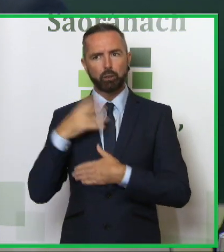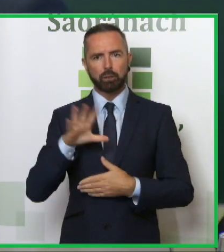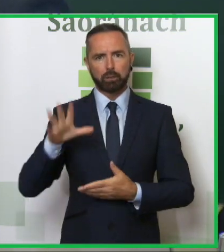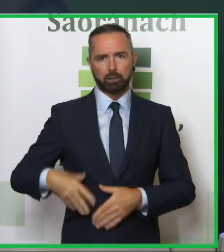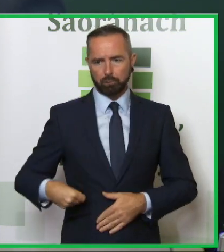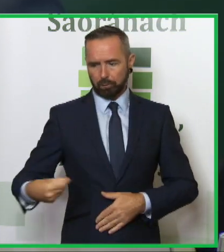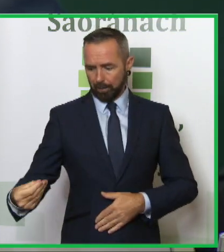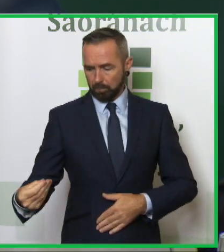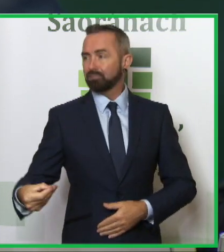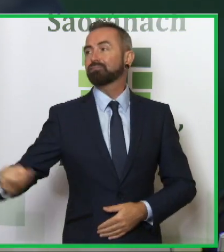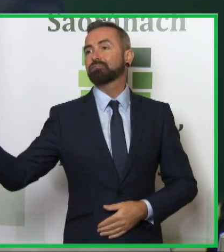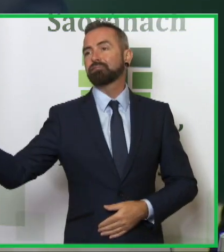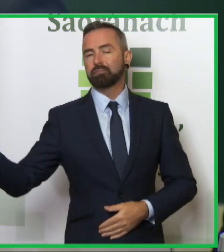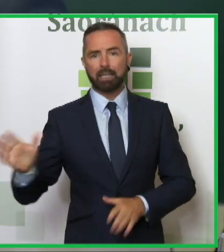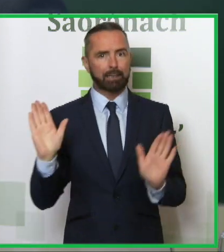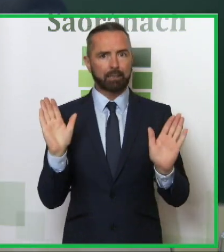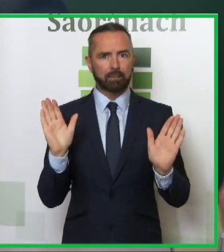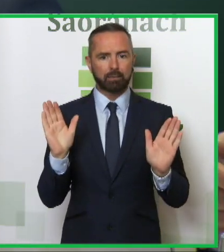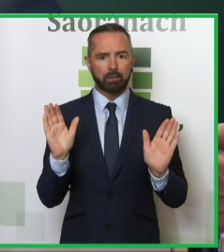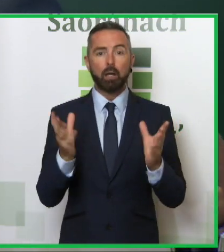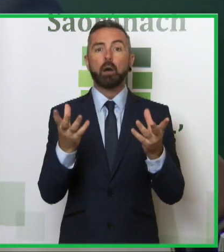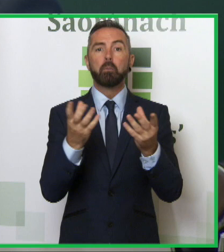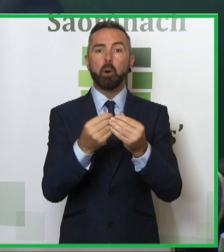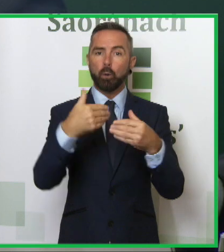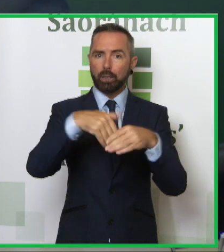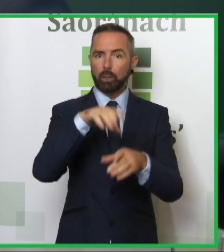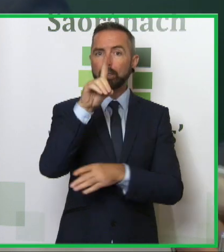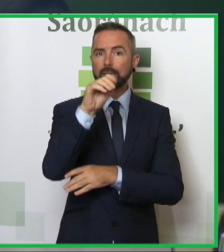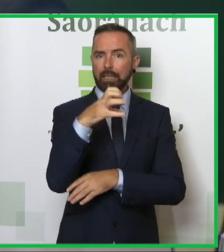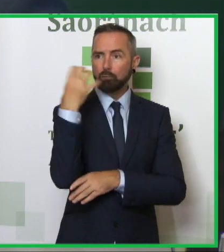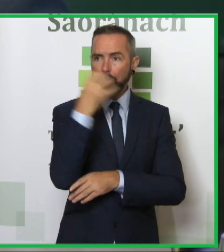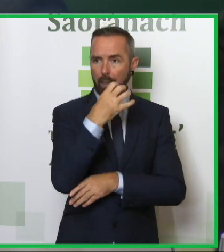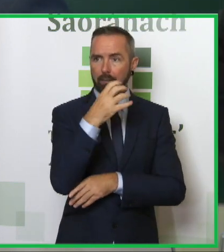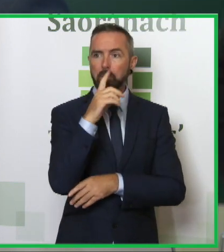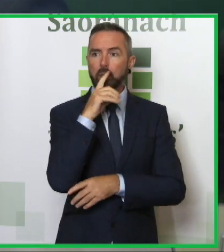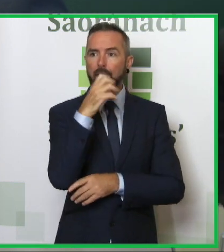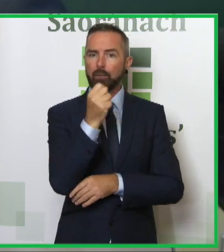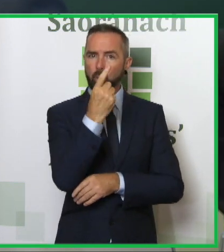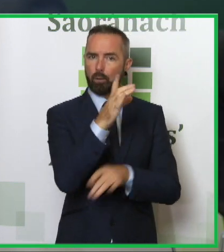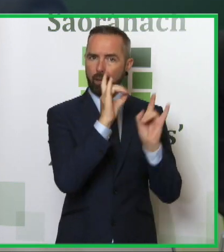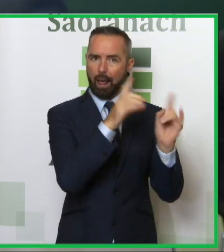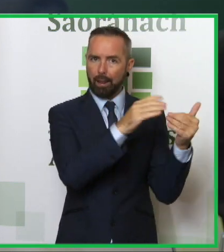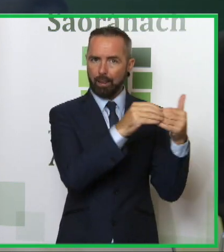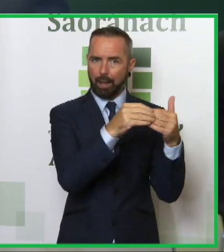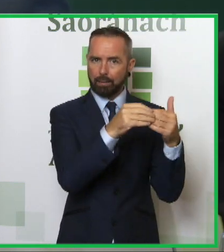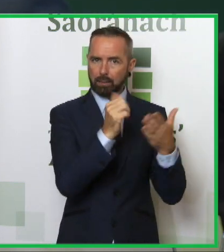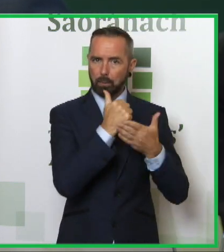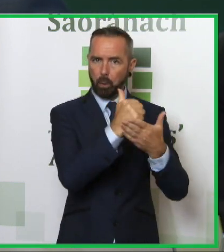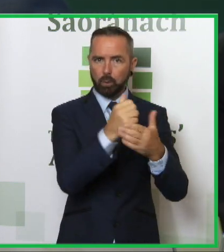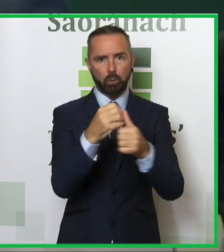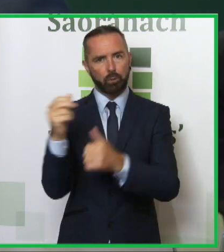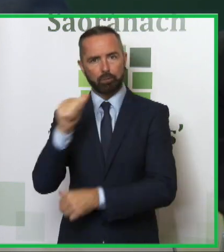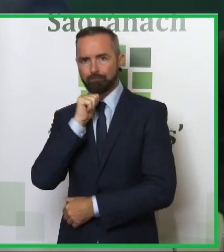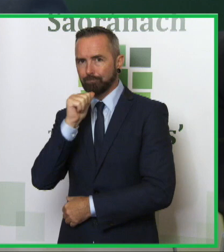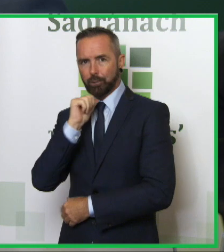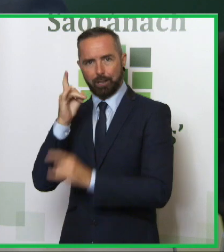story. So they're very distinct. Both of them include decriminalisation, but there's an inclusion of health